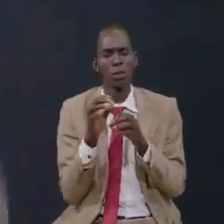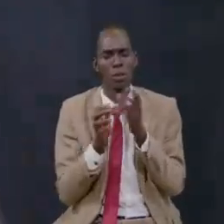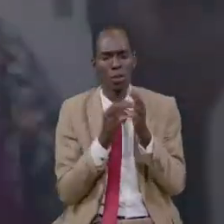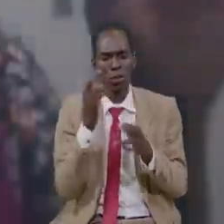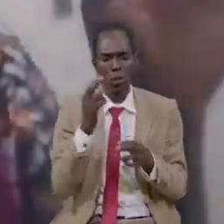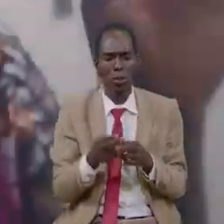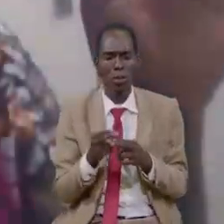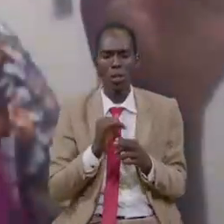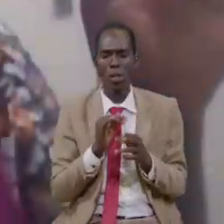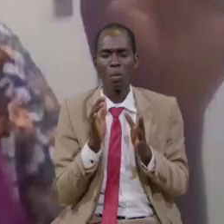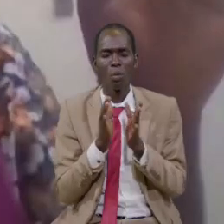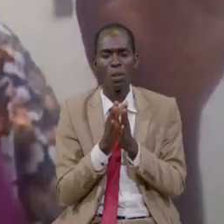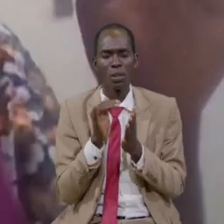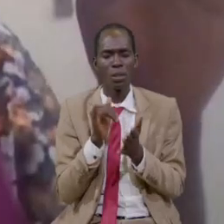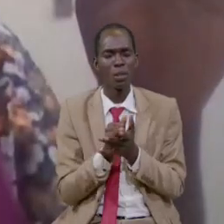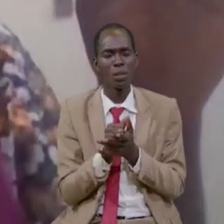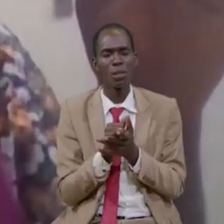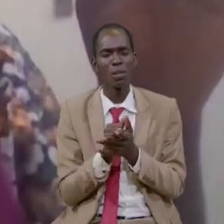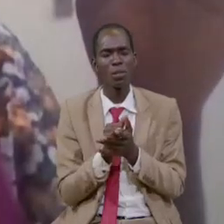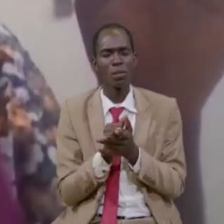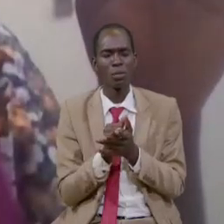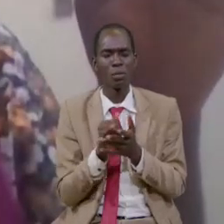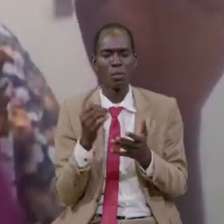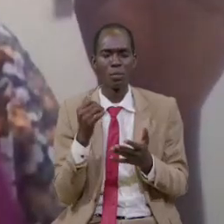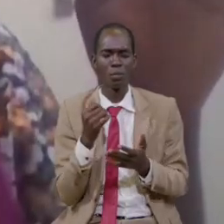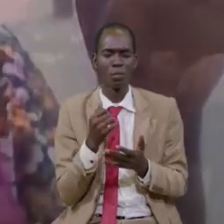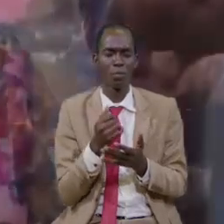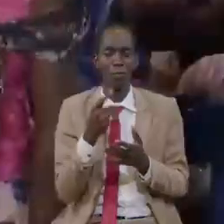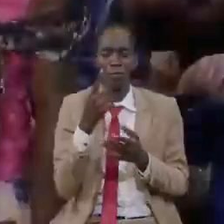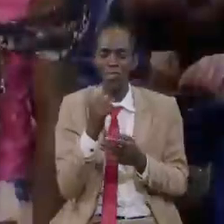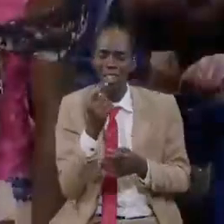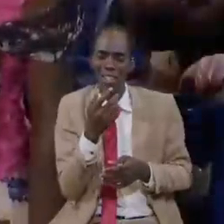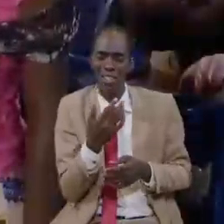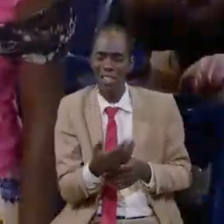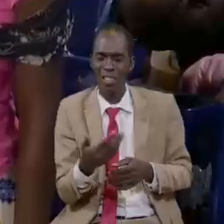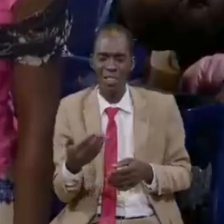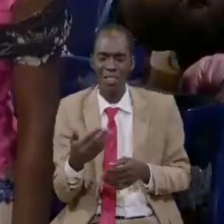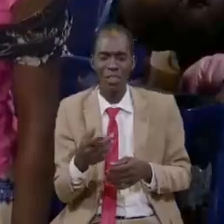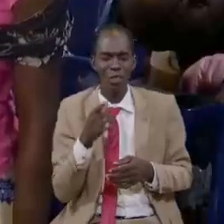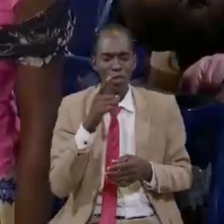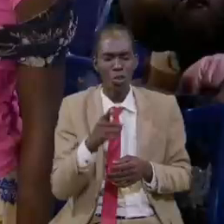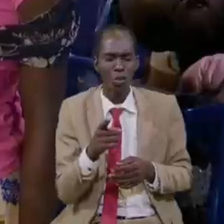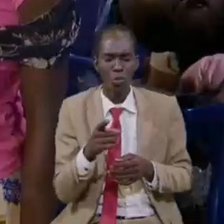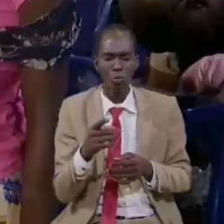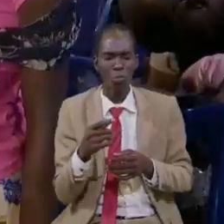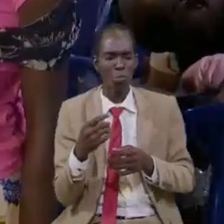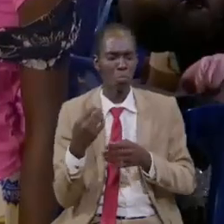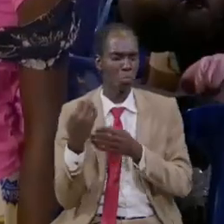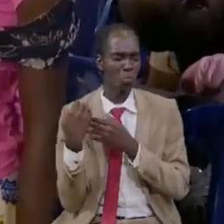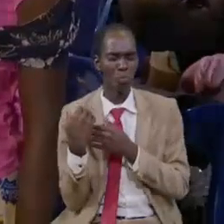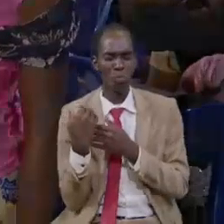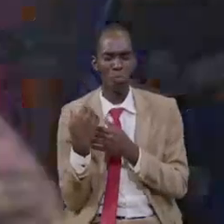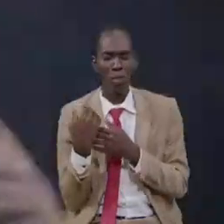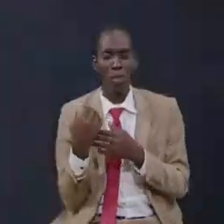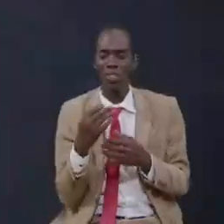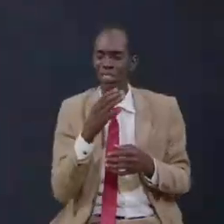will cut off from their lives. The sins you'll bear away to the depths of the sea, never